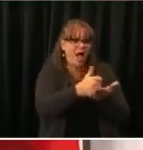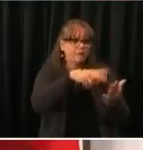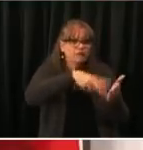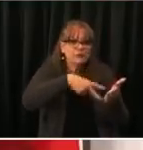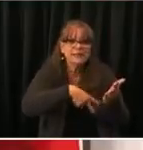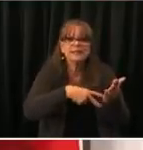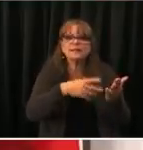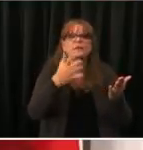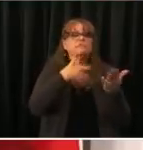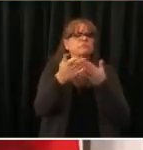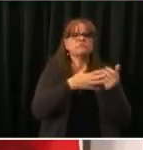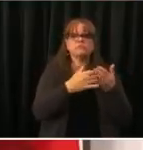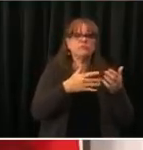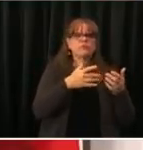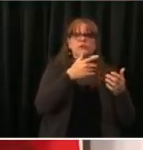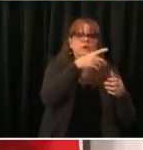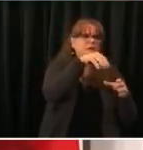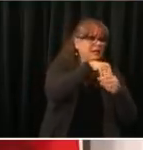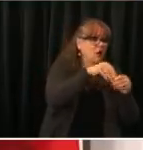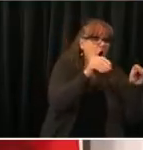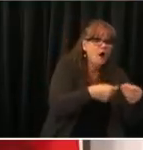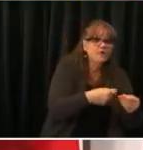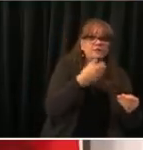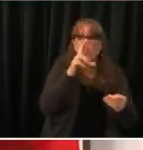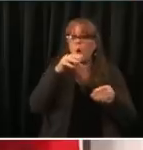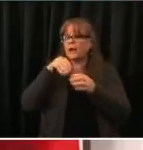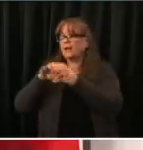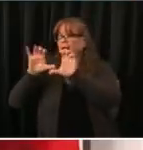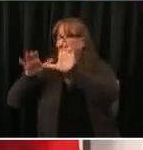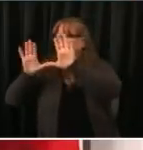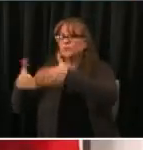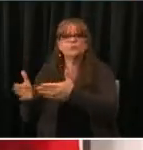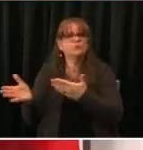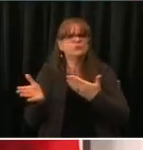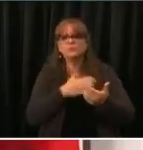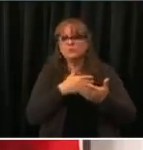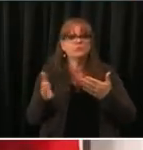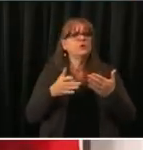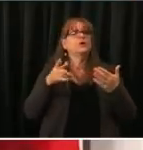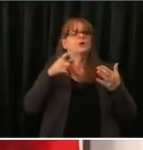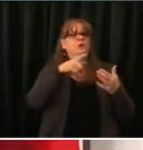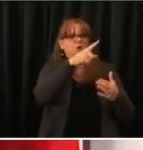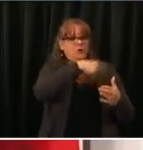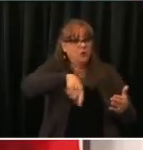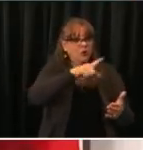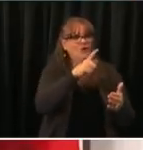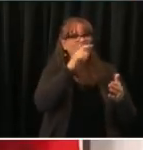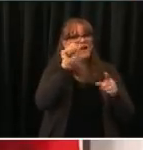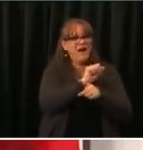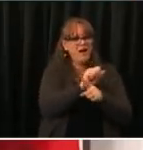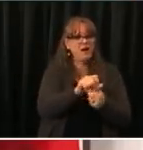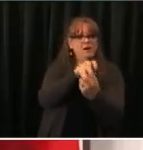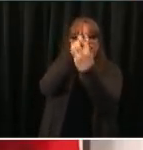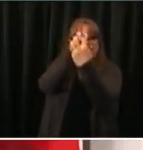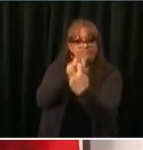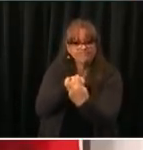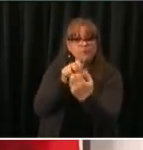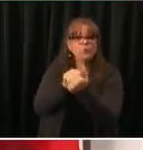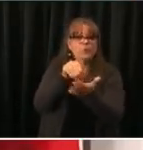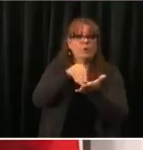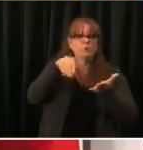office, then they are in a later group. So all education and the district or the private school